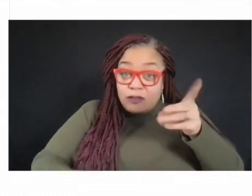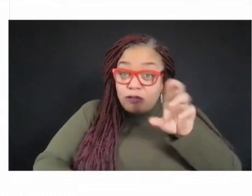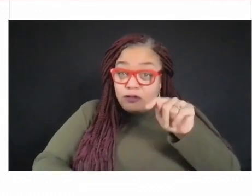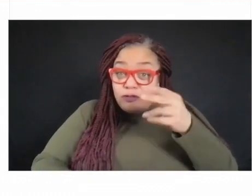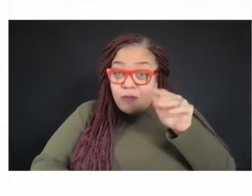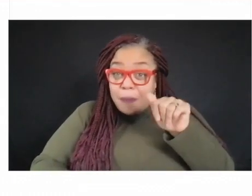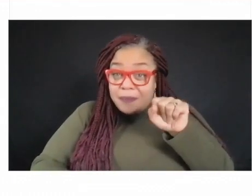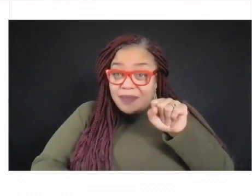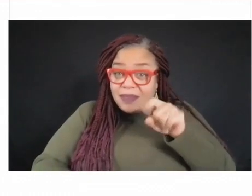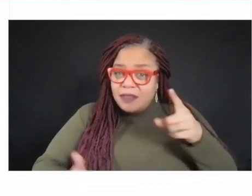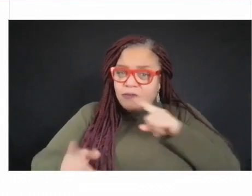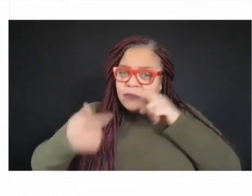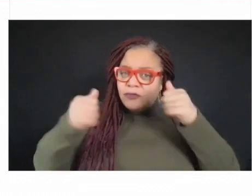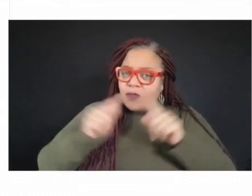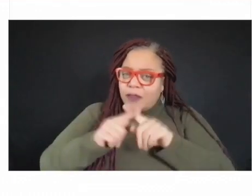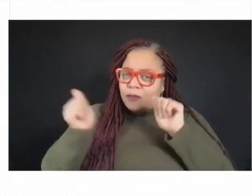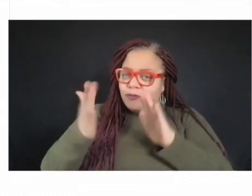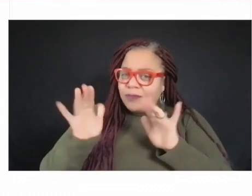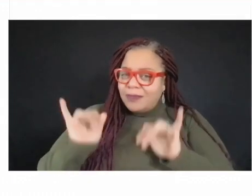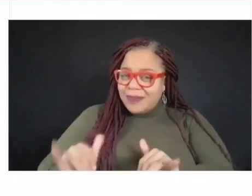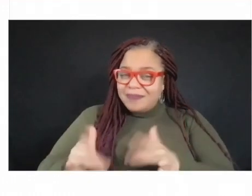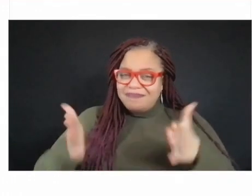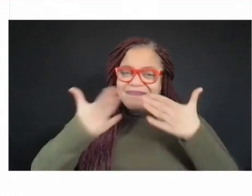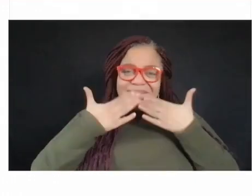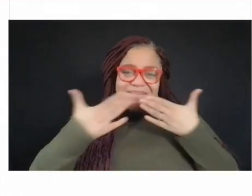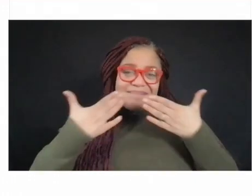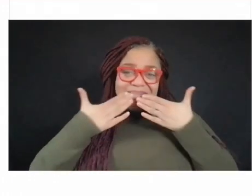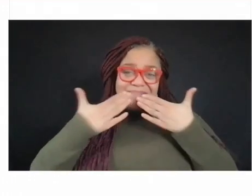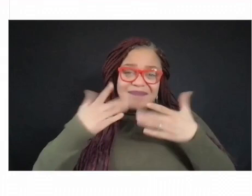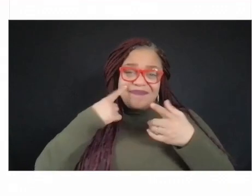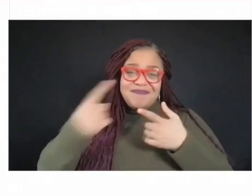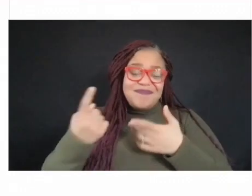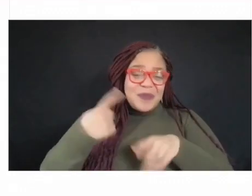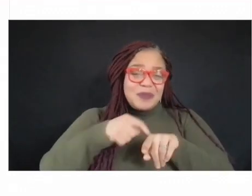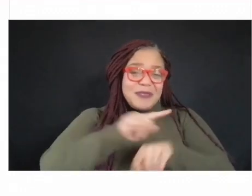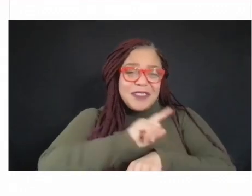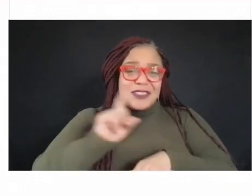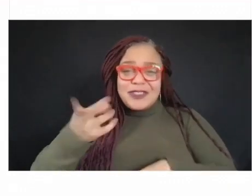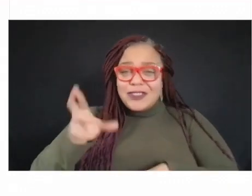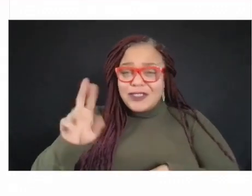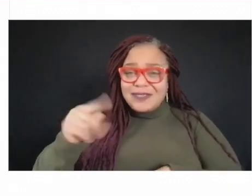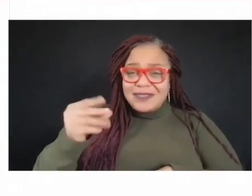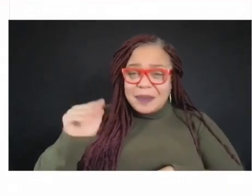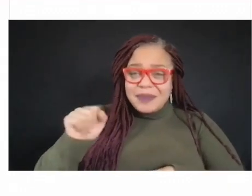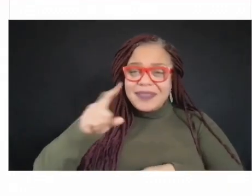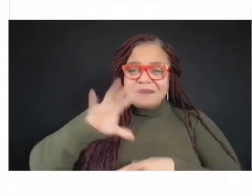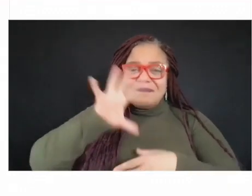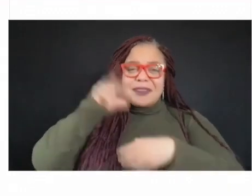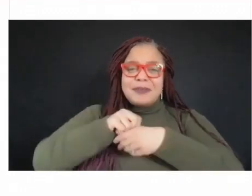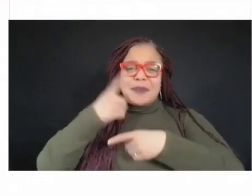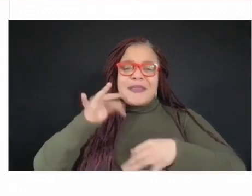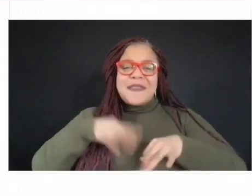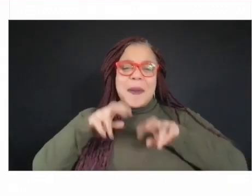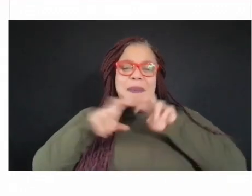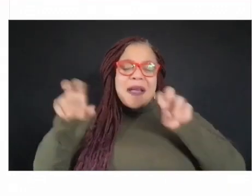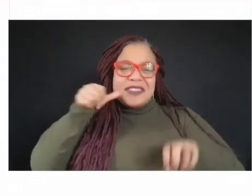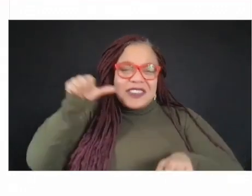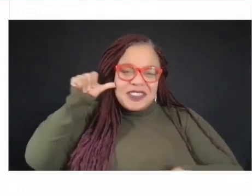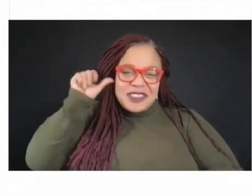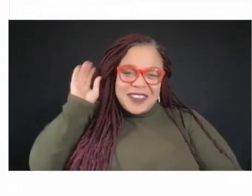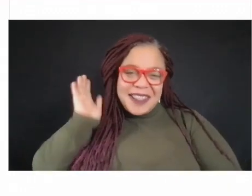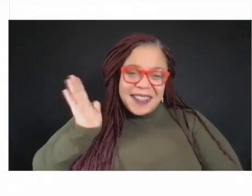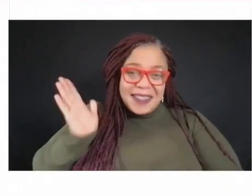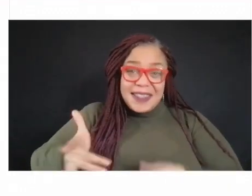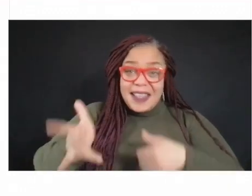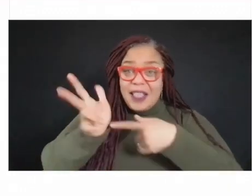And thank you for referencing Dr. Thomas. He was a participant on one of our panels yesterday. We have just about 3 minutes left before we transition to our next